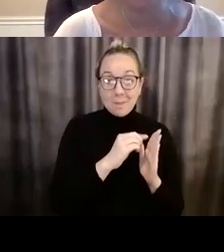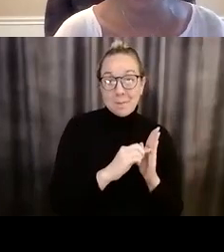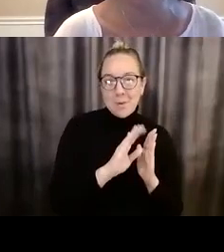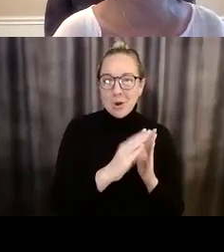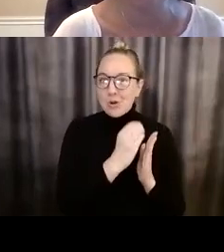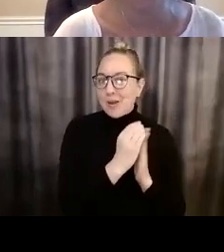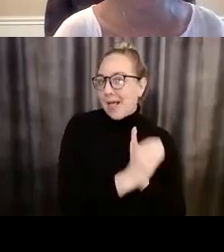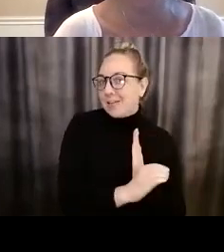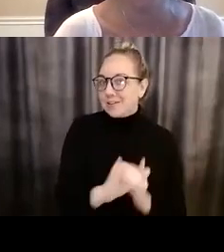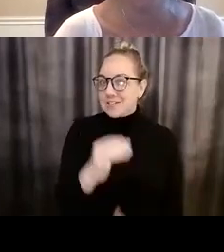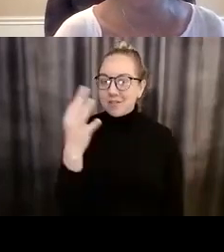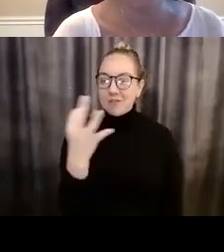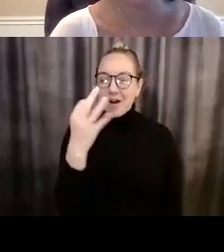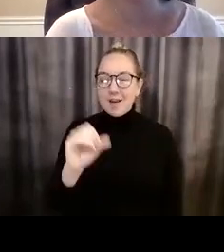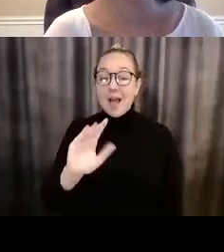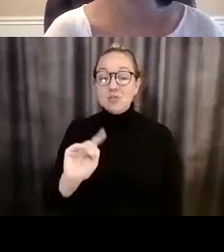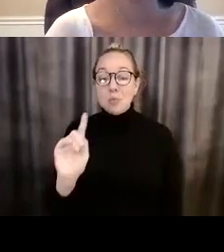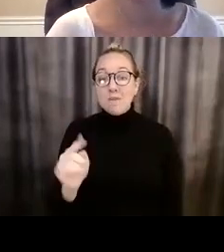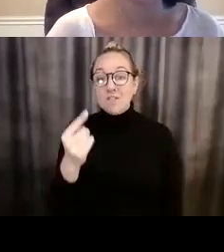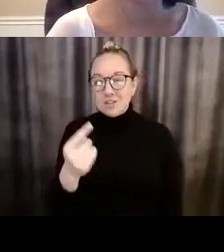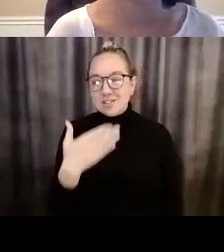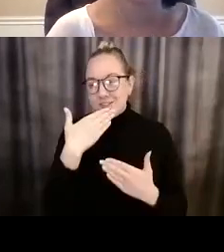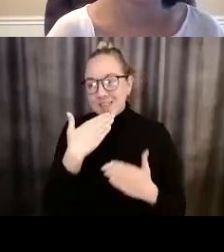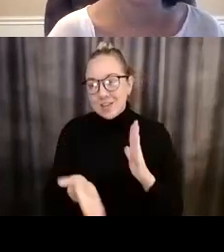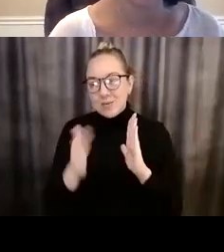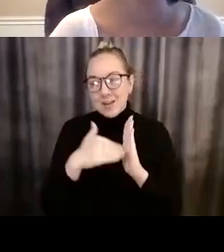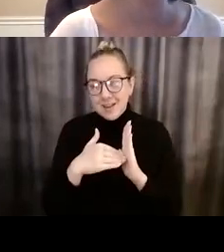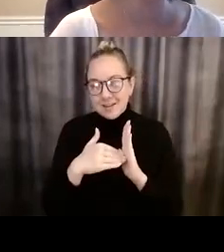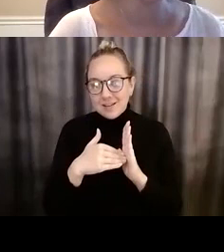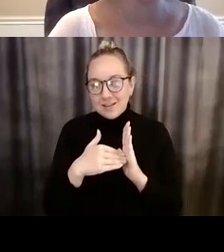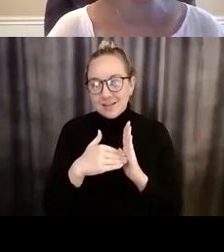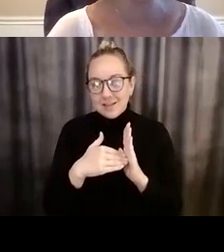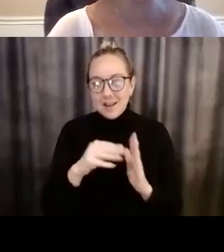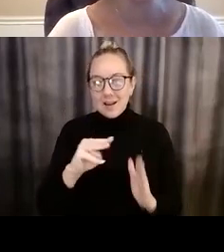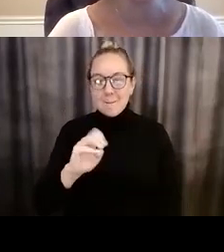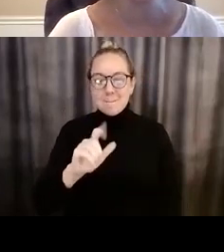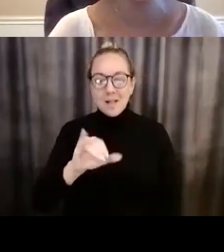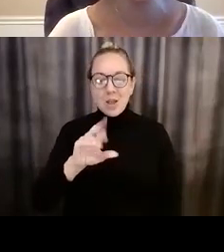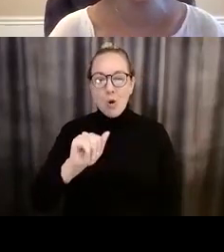October 1st. Thank you again, and Meliora.